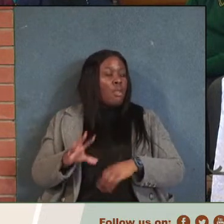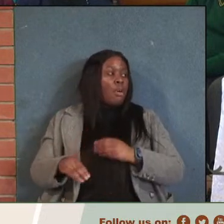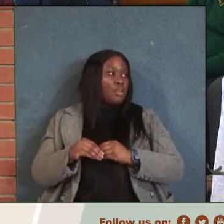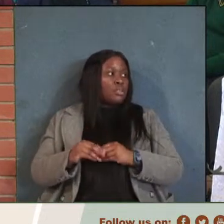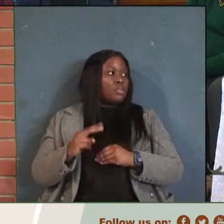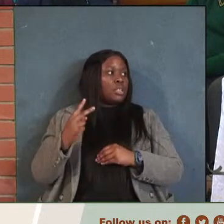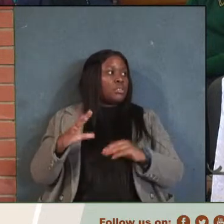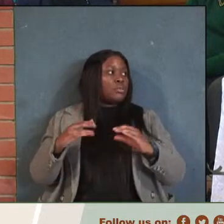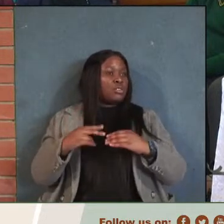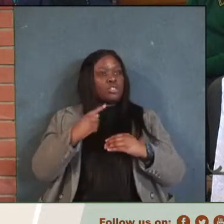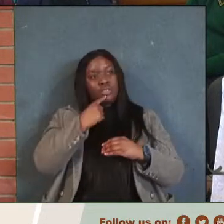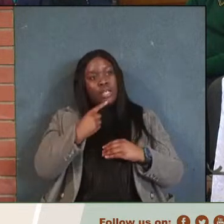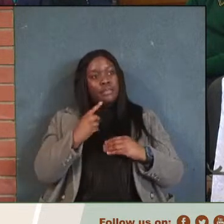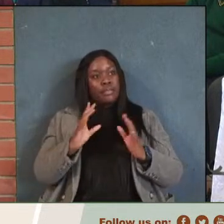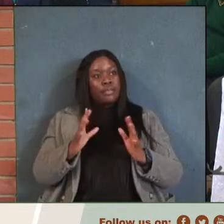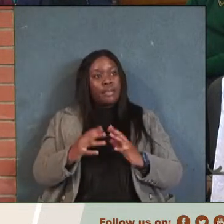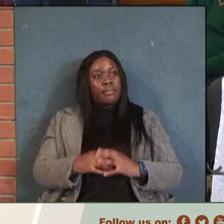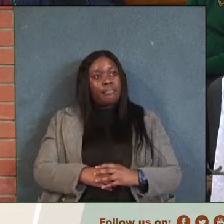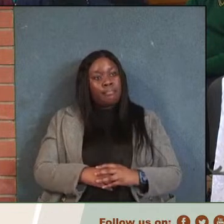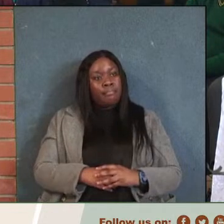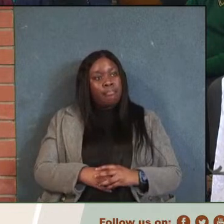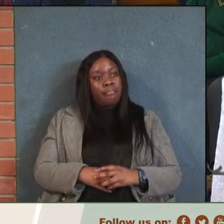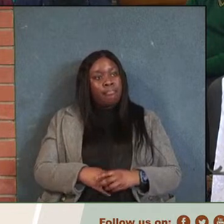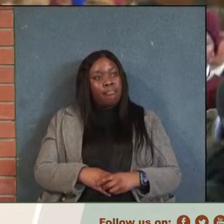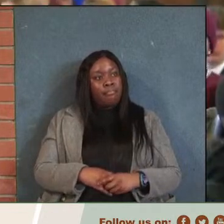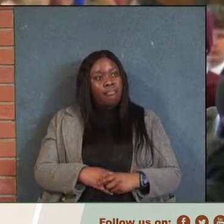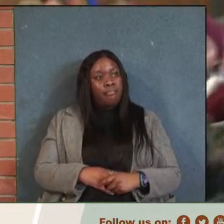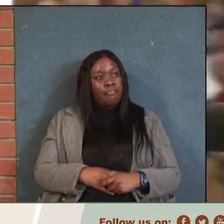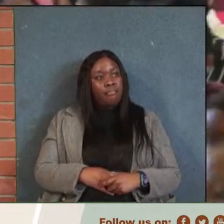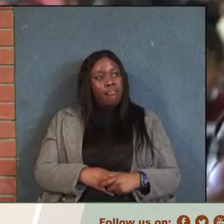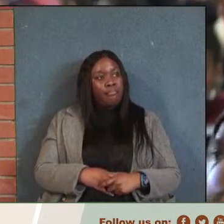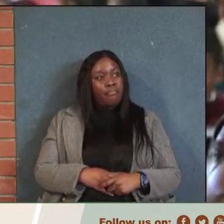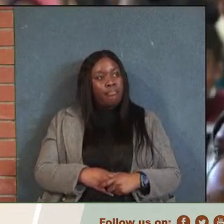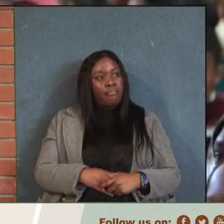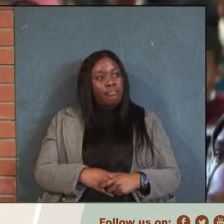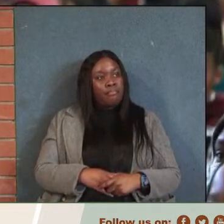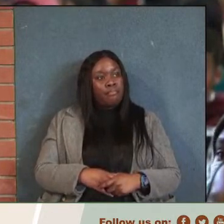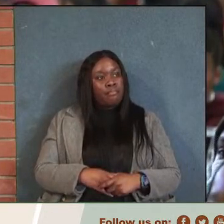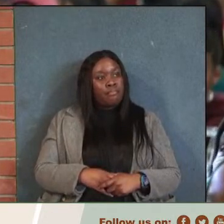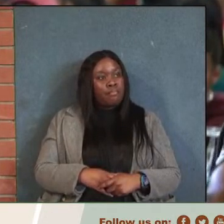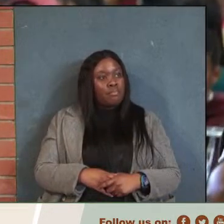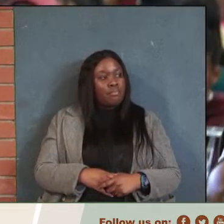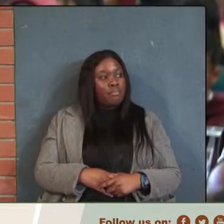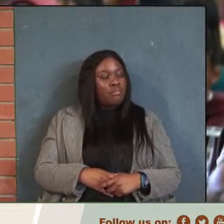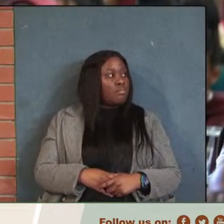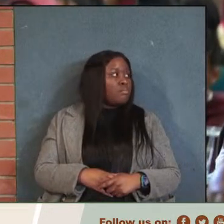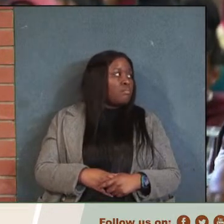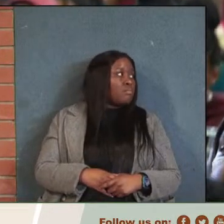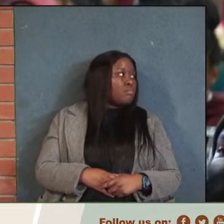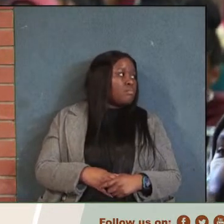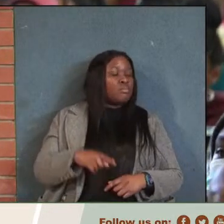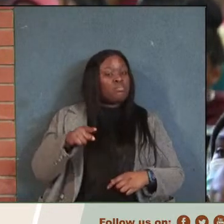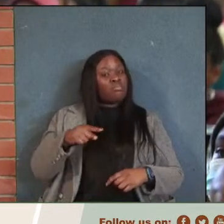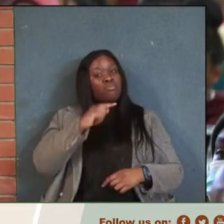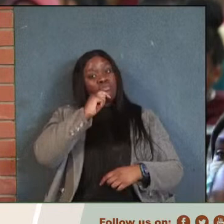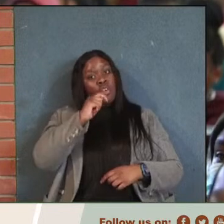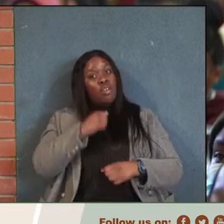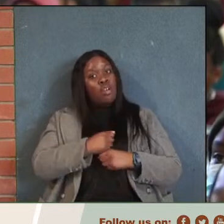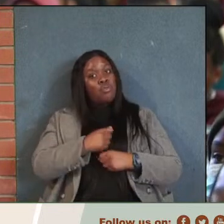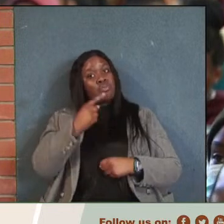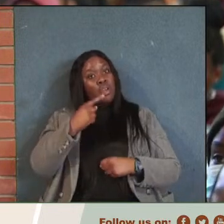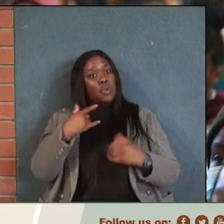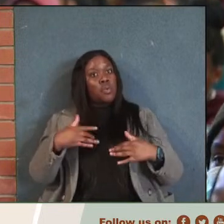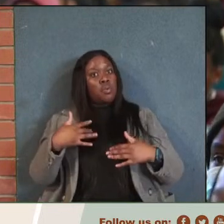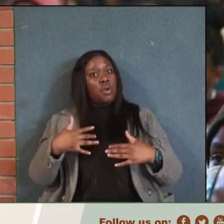commission has said. Even after all, Gauteng, known as the most wealthiest province in the world,